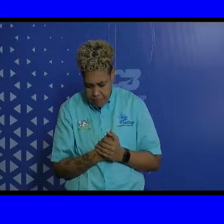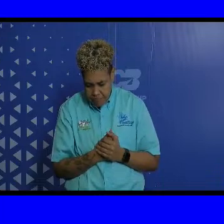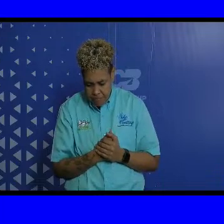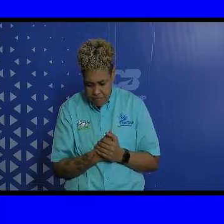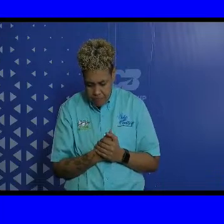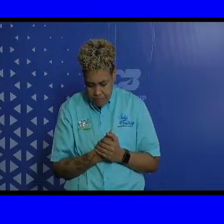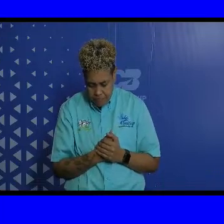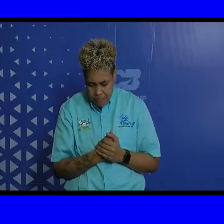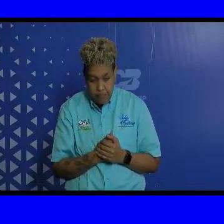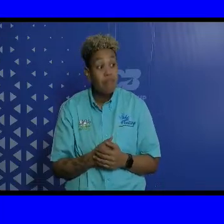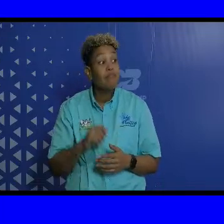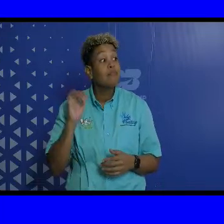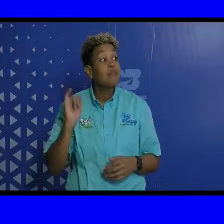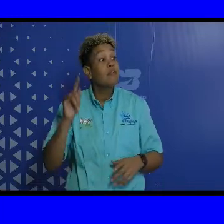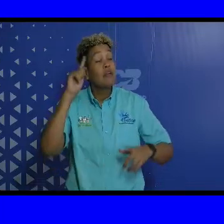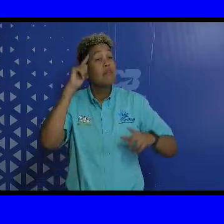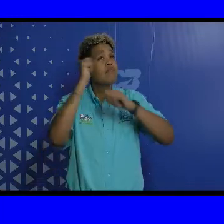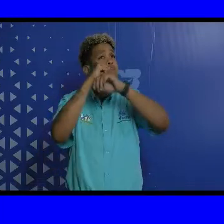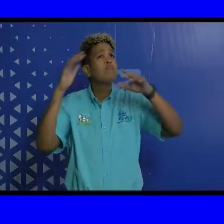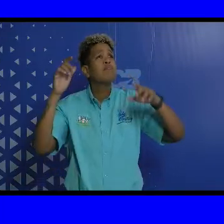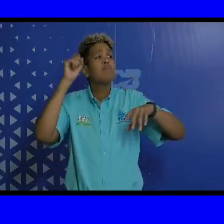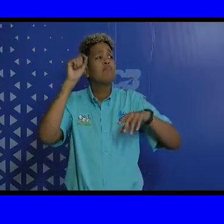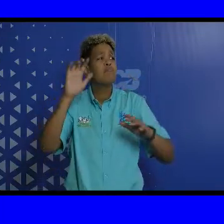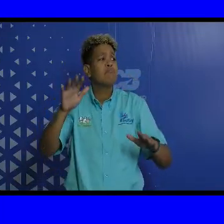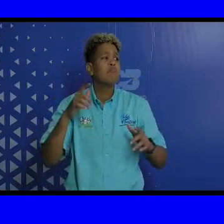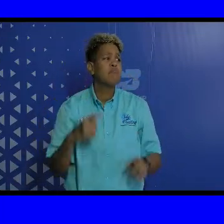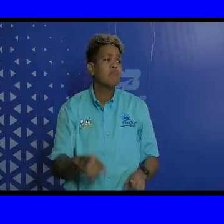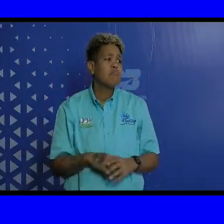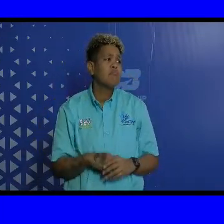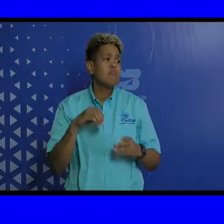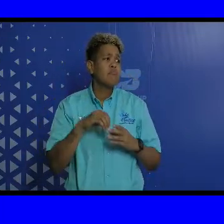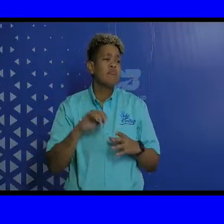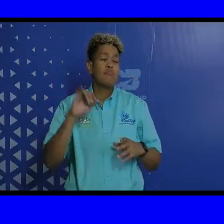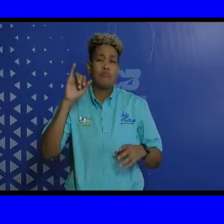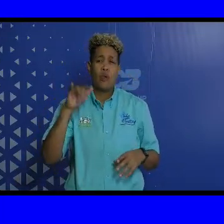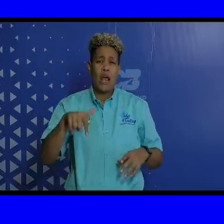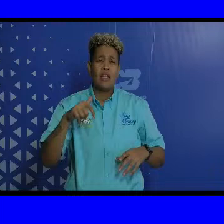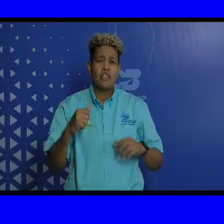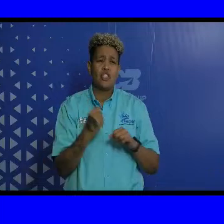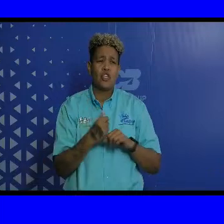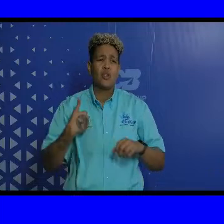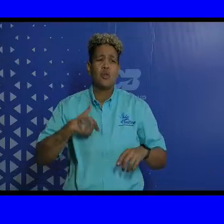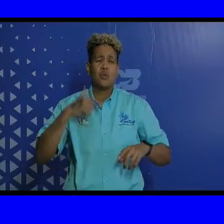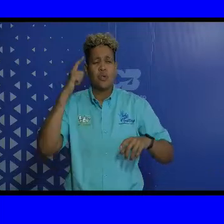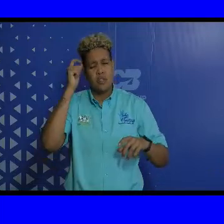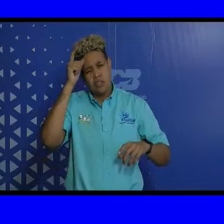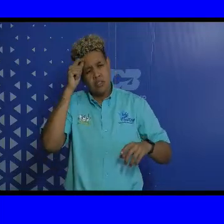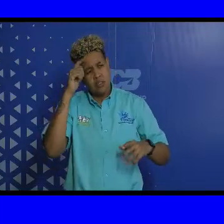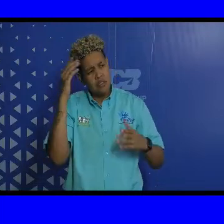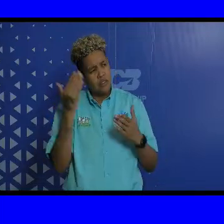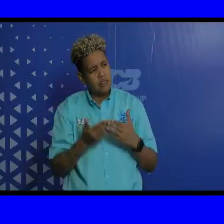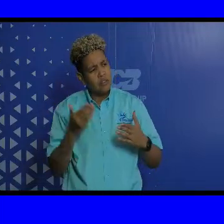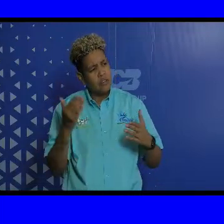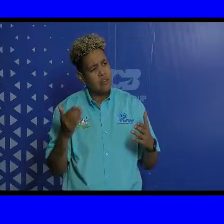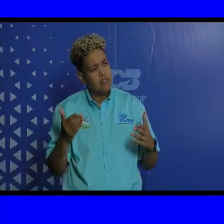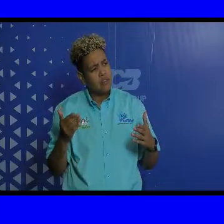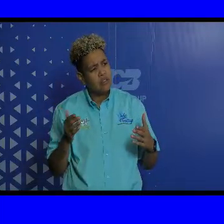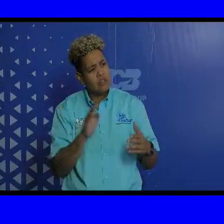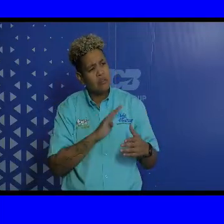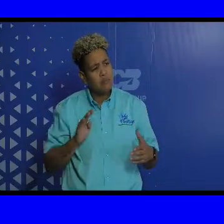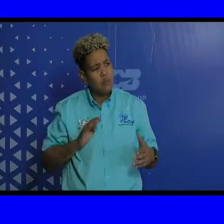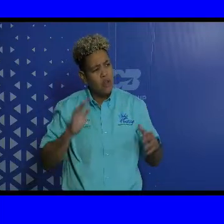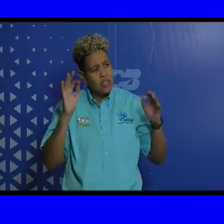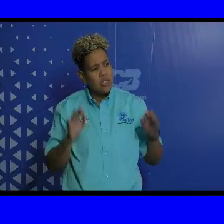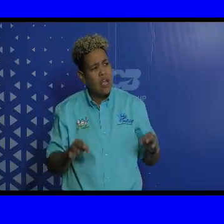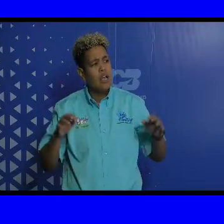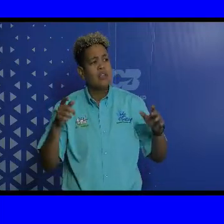So with that picture of the platform, in July of this year, we, as a board,